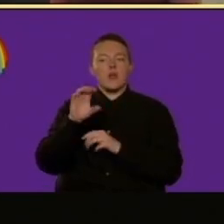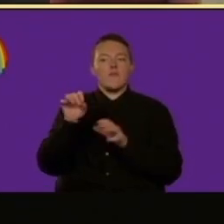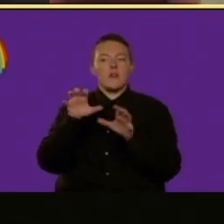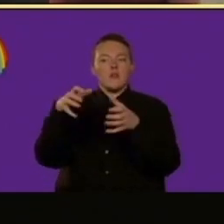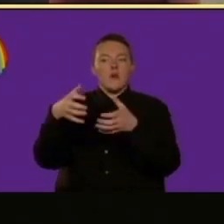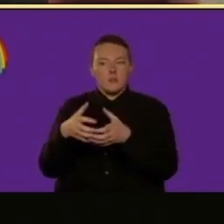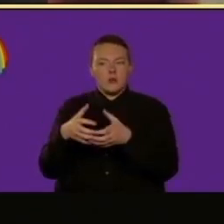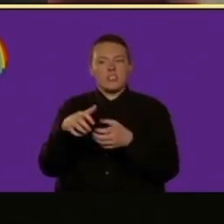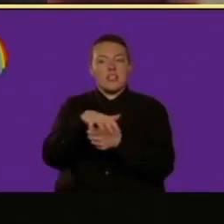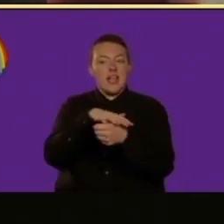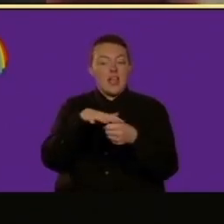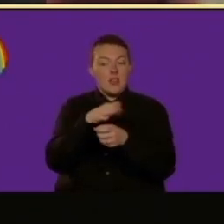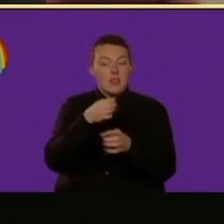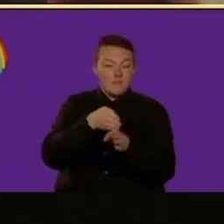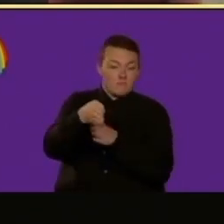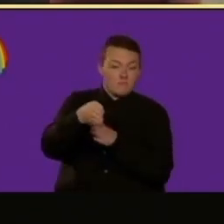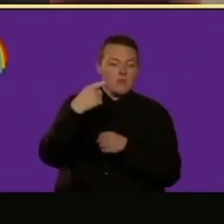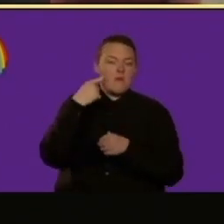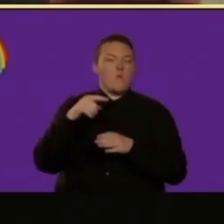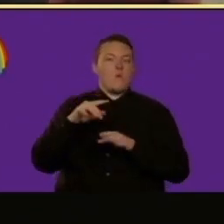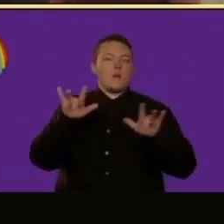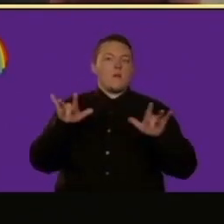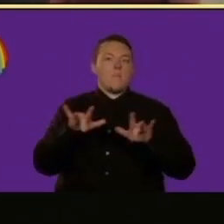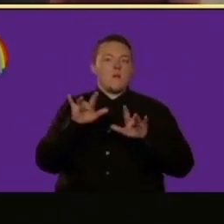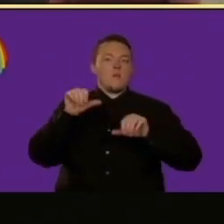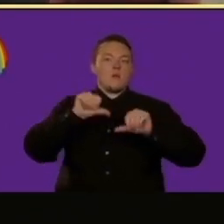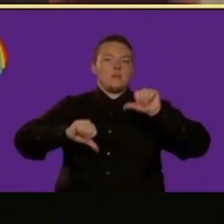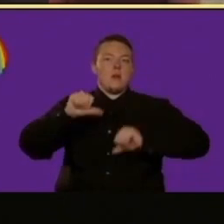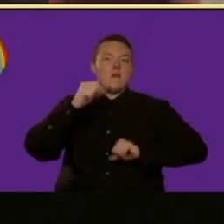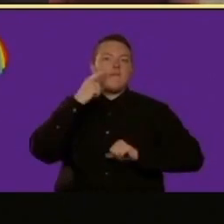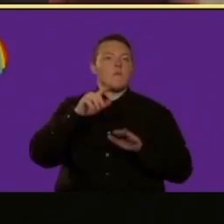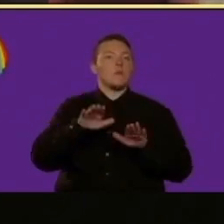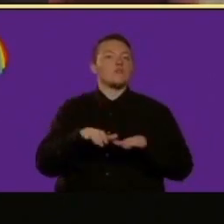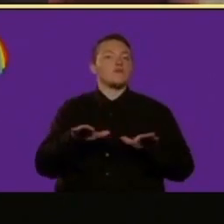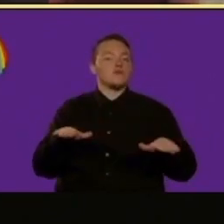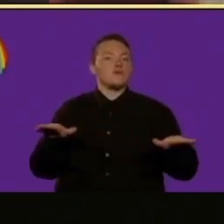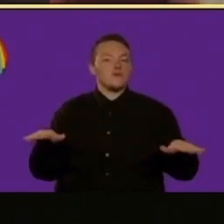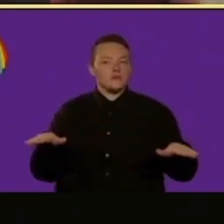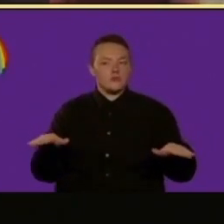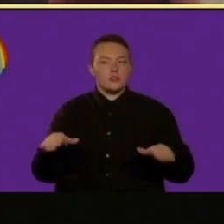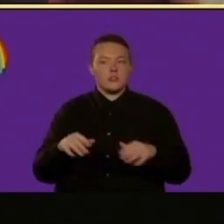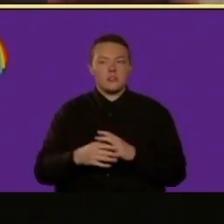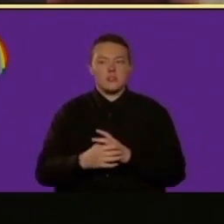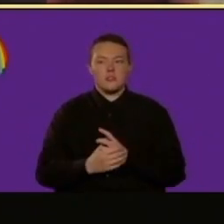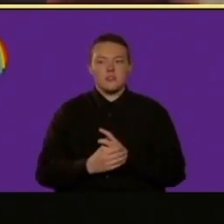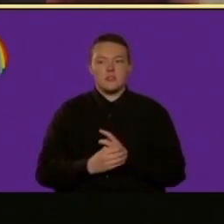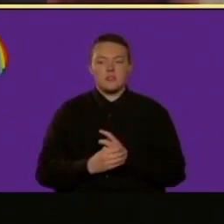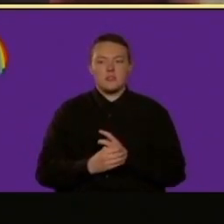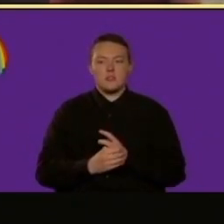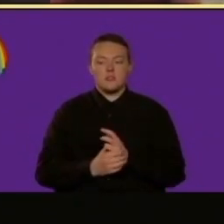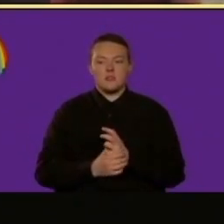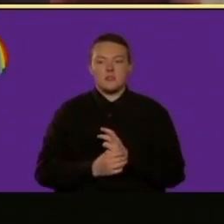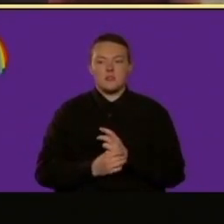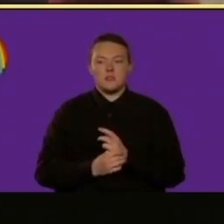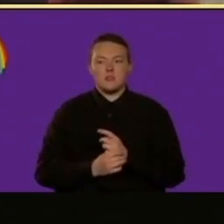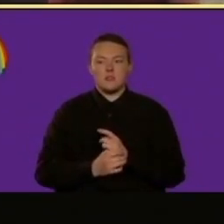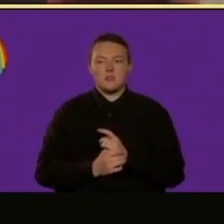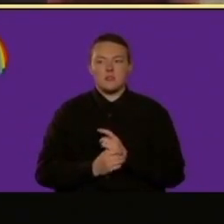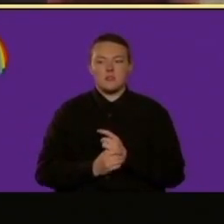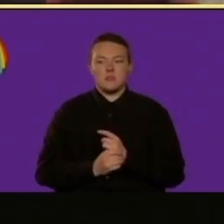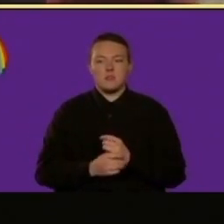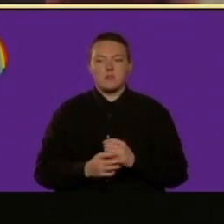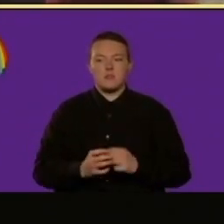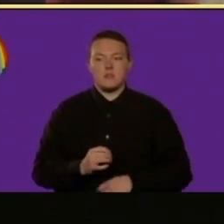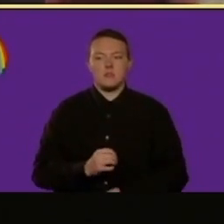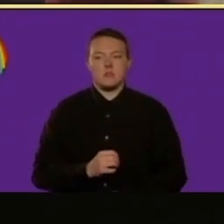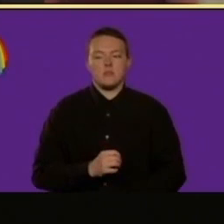at home. In fact, 189 languages are spoken, and 13% more,